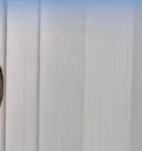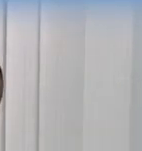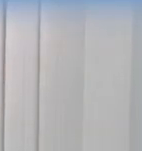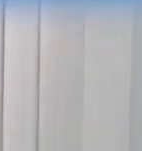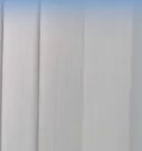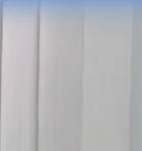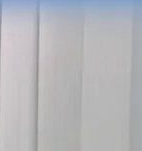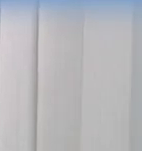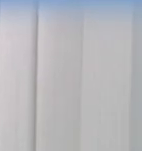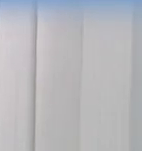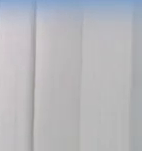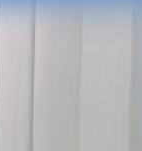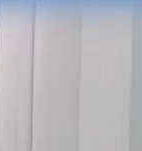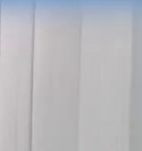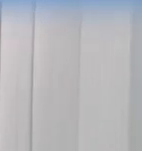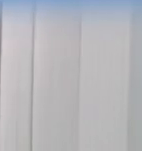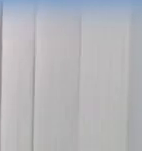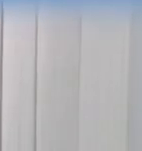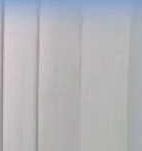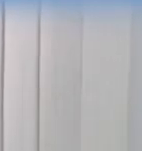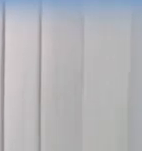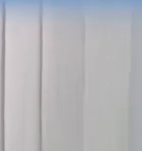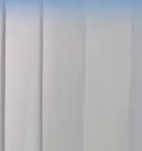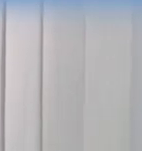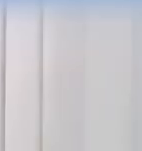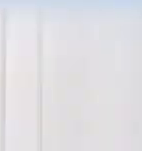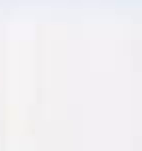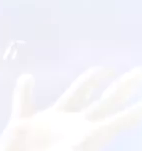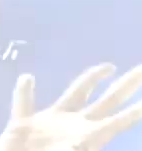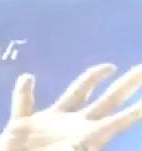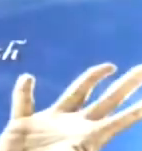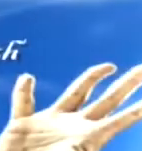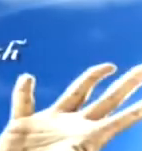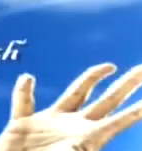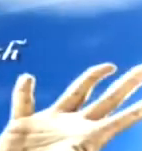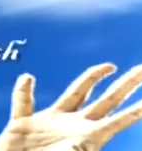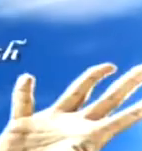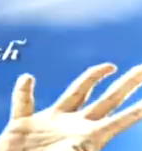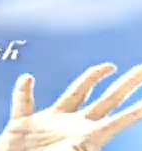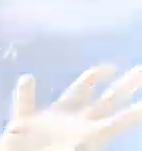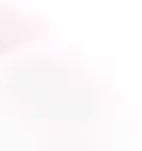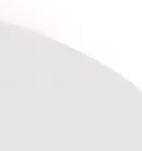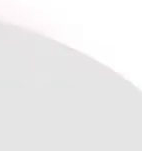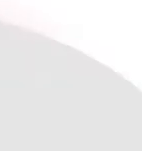shatter of Christ gbara ebe wo because why you shall that crown.